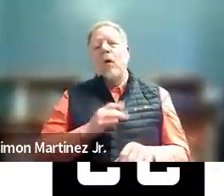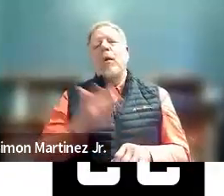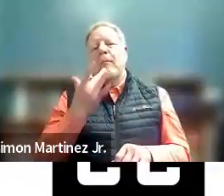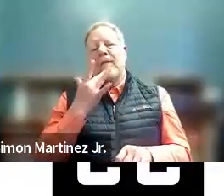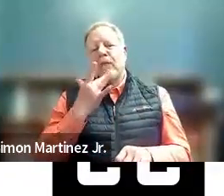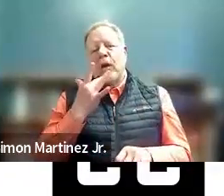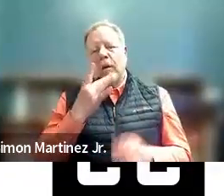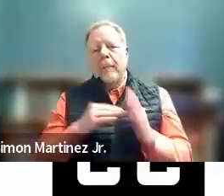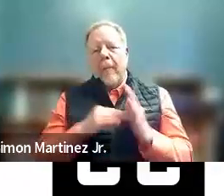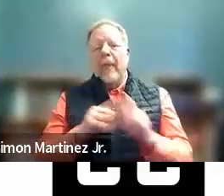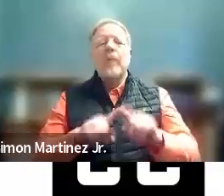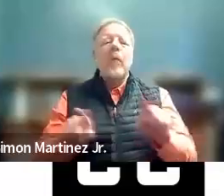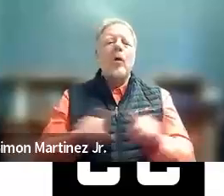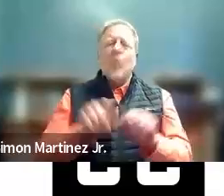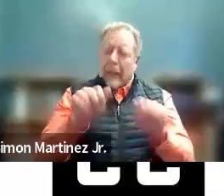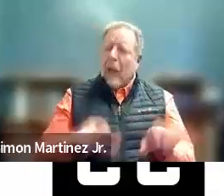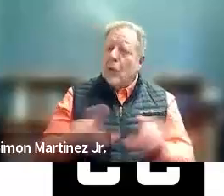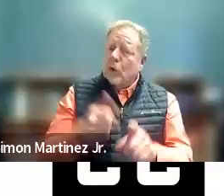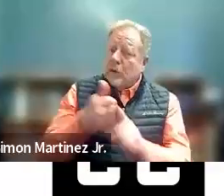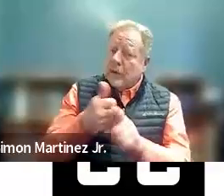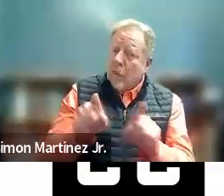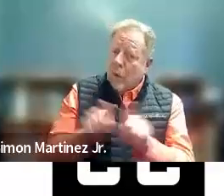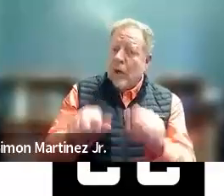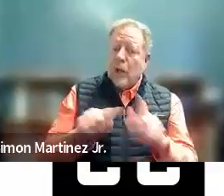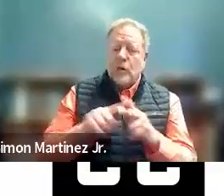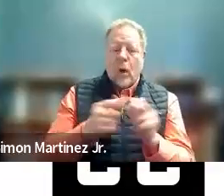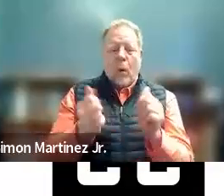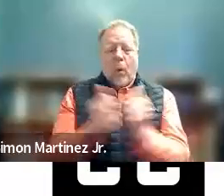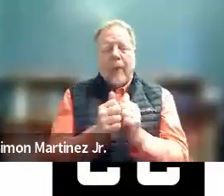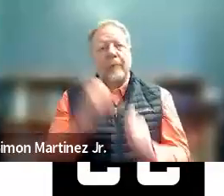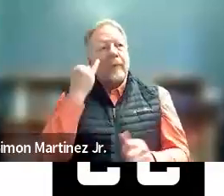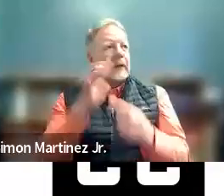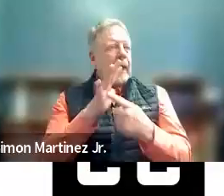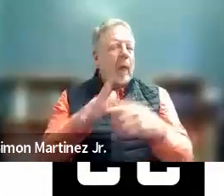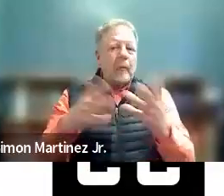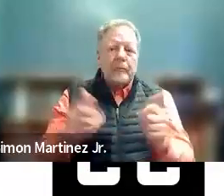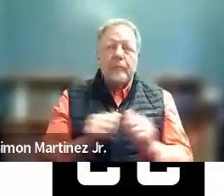vendor. But you can also do it yourself. So you can start with, say, like